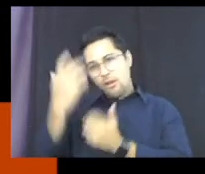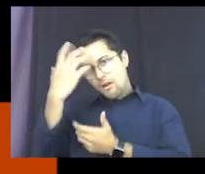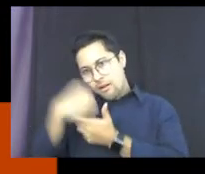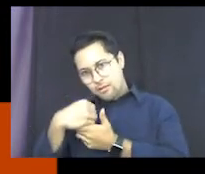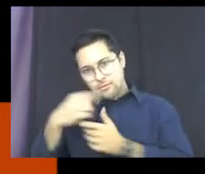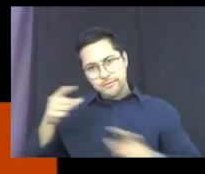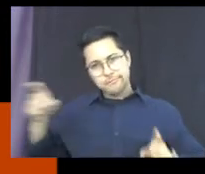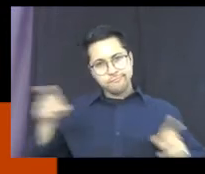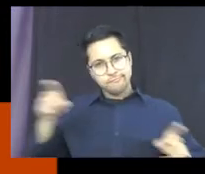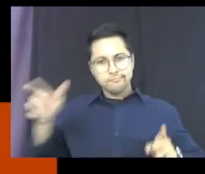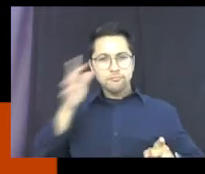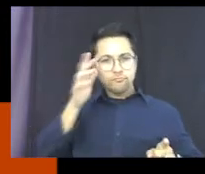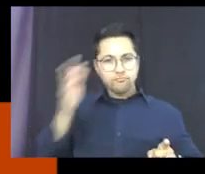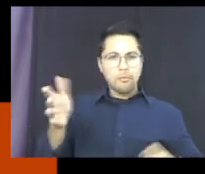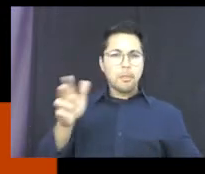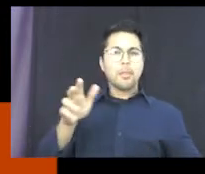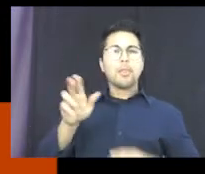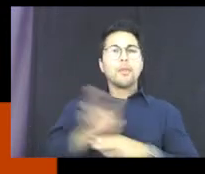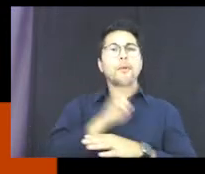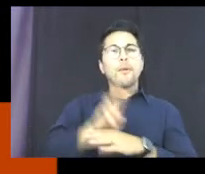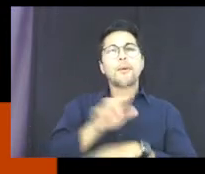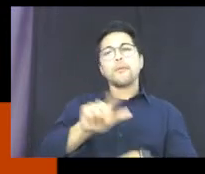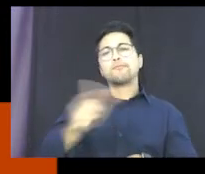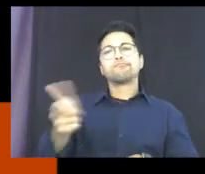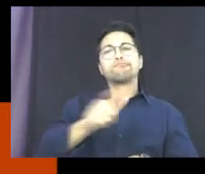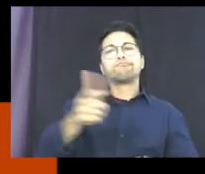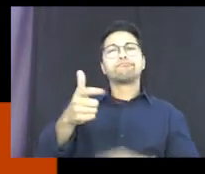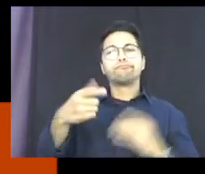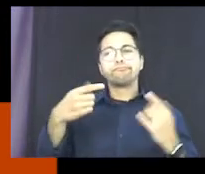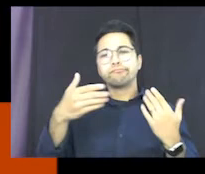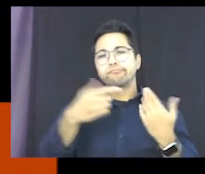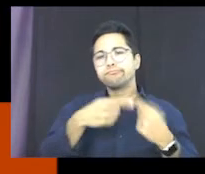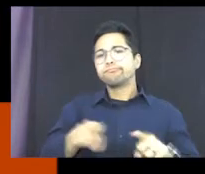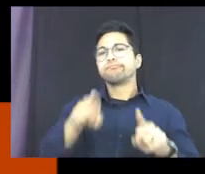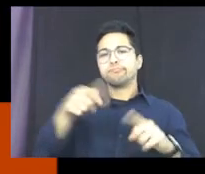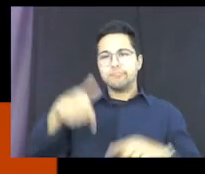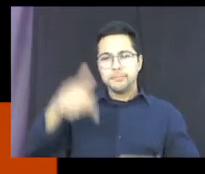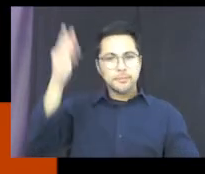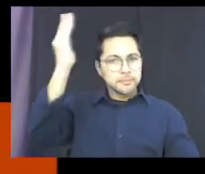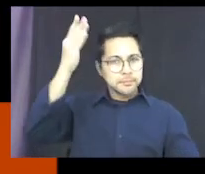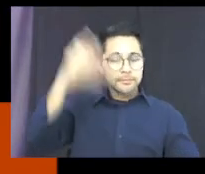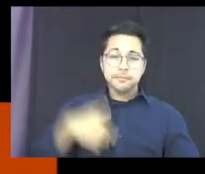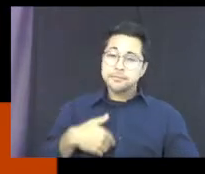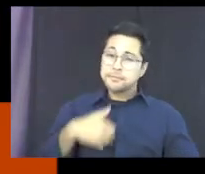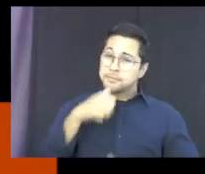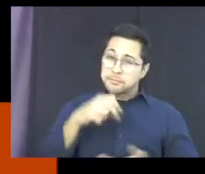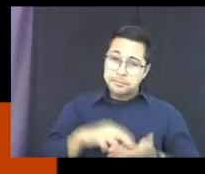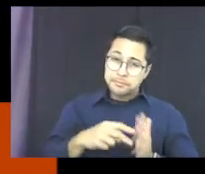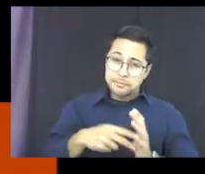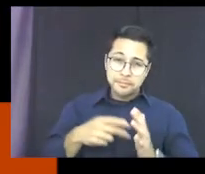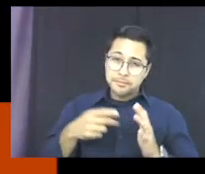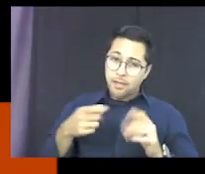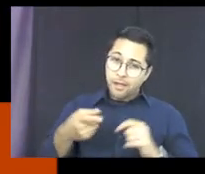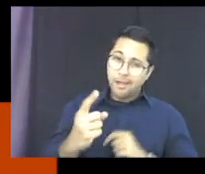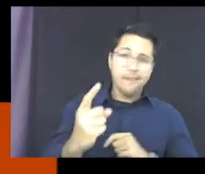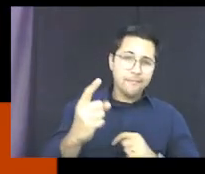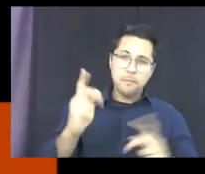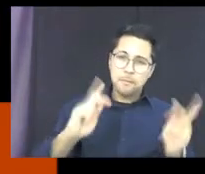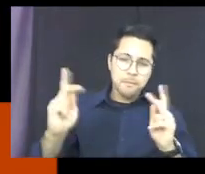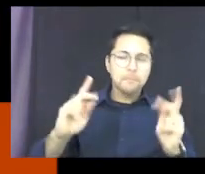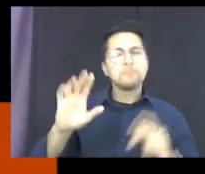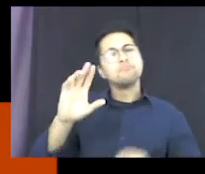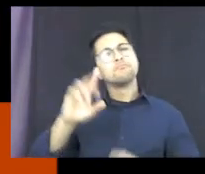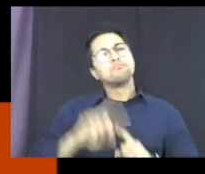will be used interchangeably during this presentation. This is not meant to offend anyone, but